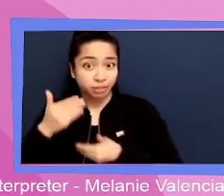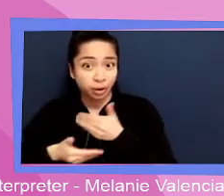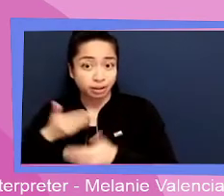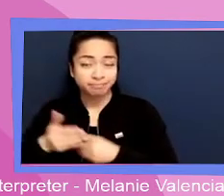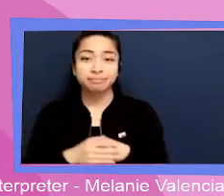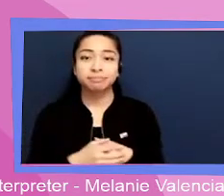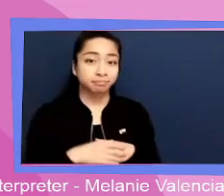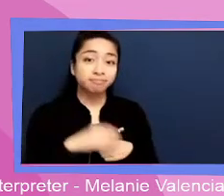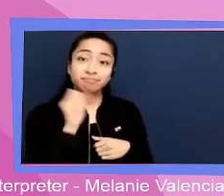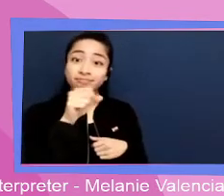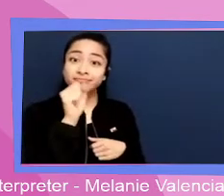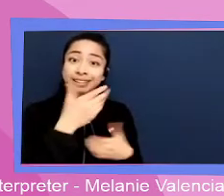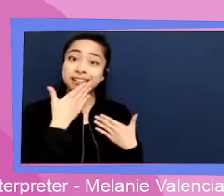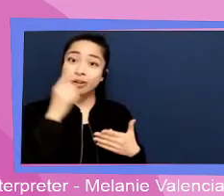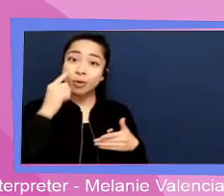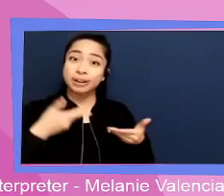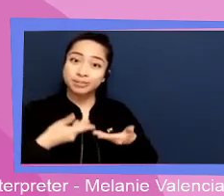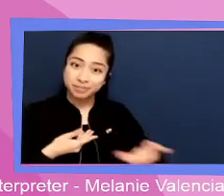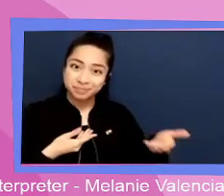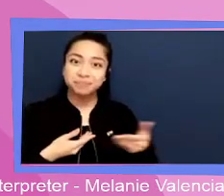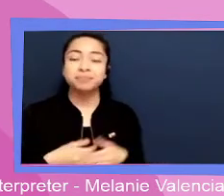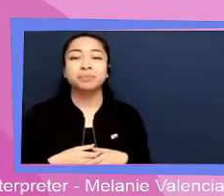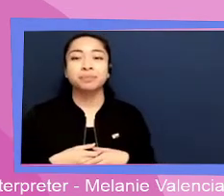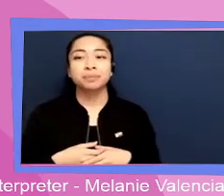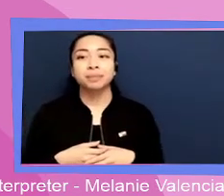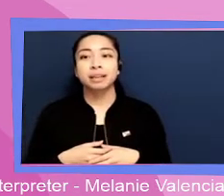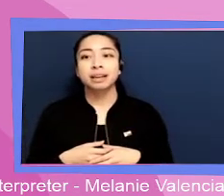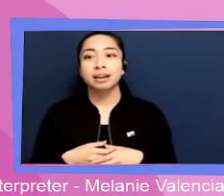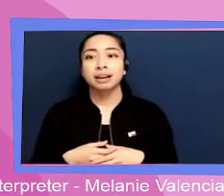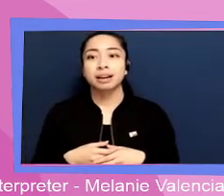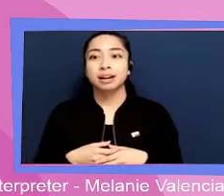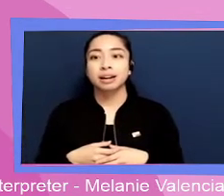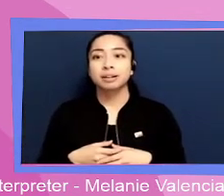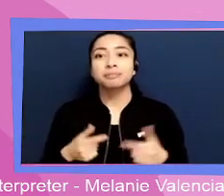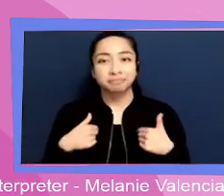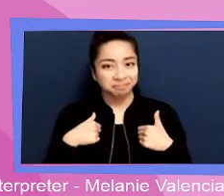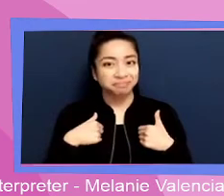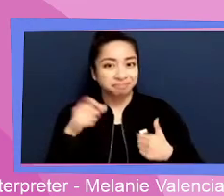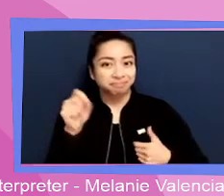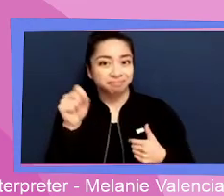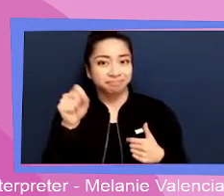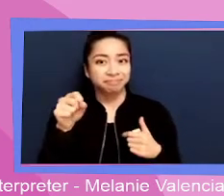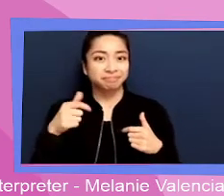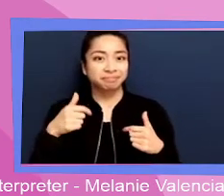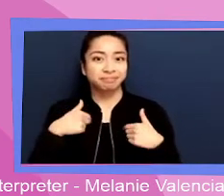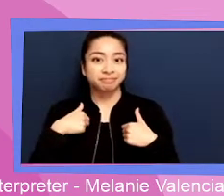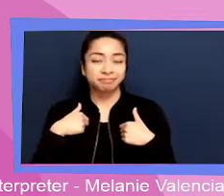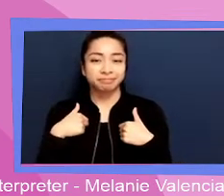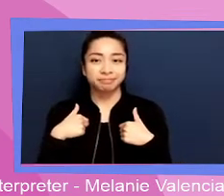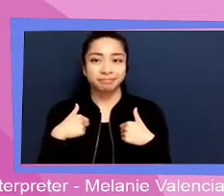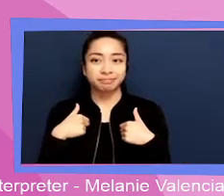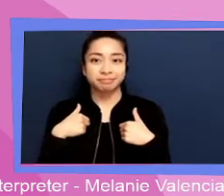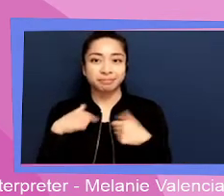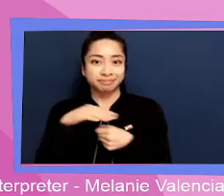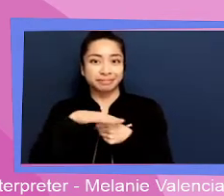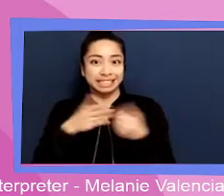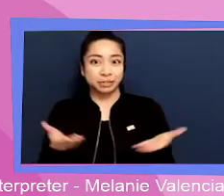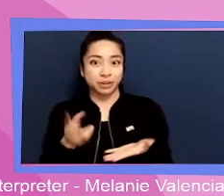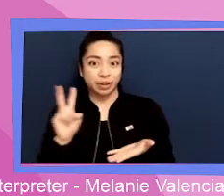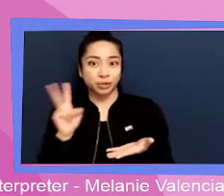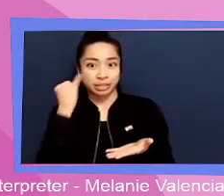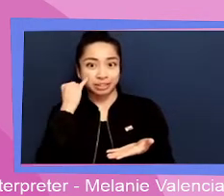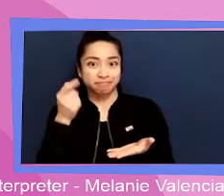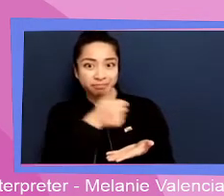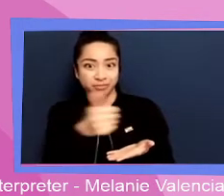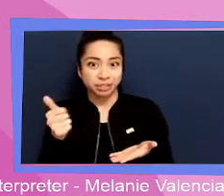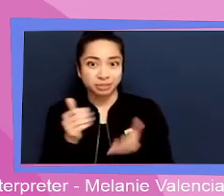you so much for the introduction, Tricia. I just would say they're all set in Vancouver, so if that's something you're interested in. So am I.